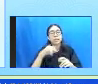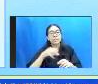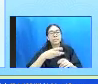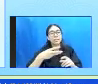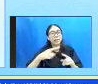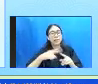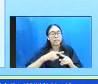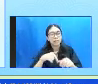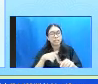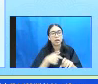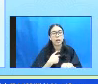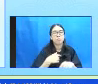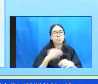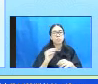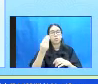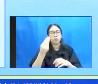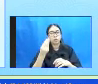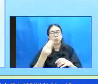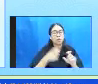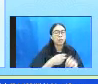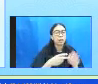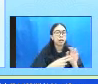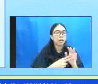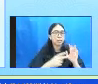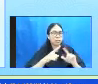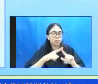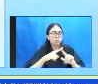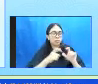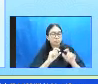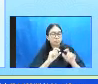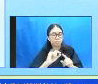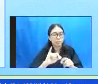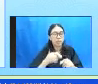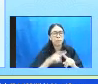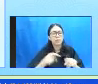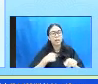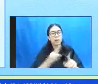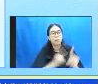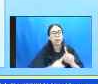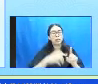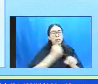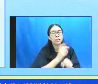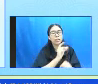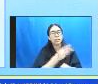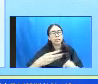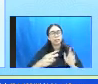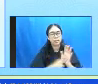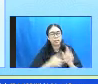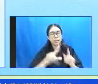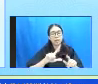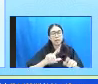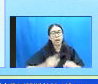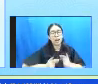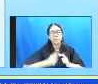of Green Livelihood Alliance. Alliance consists of NTFP Indonesia, Walhi,